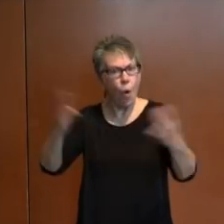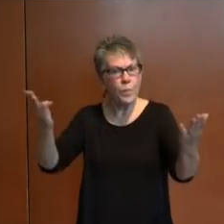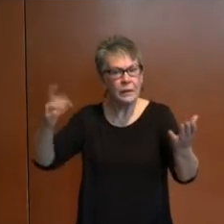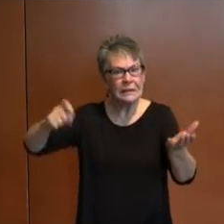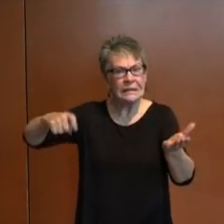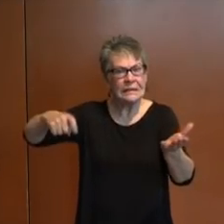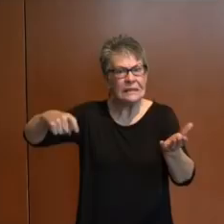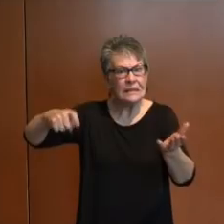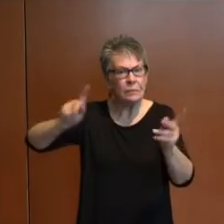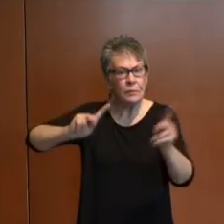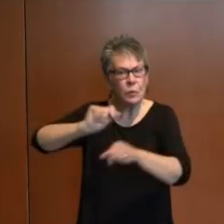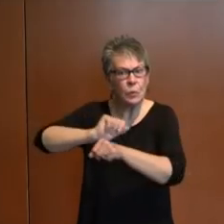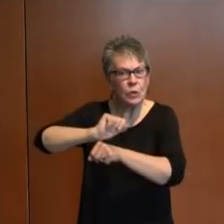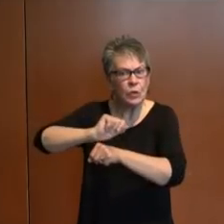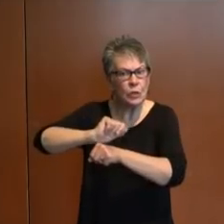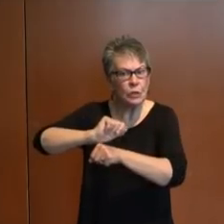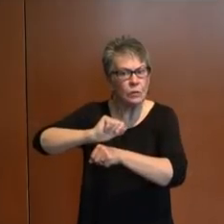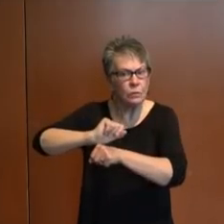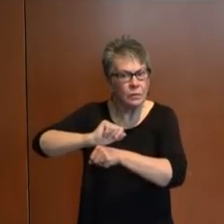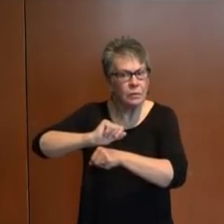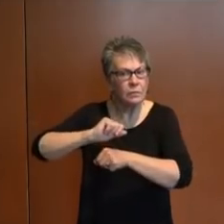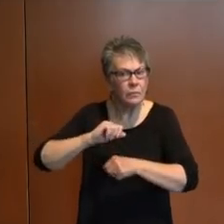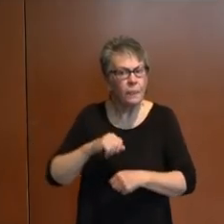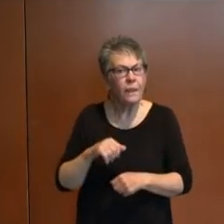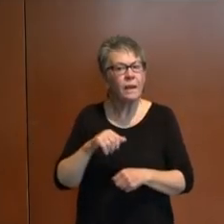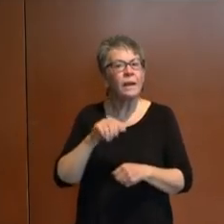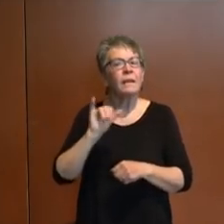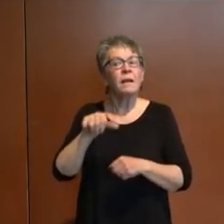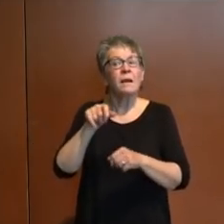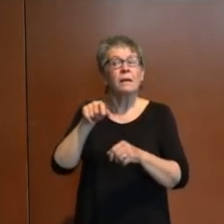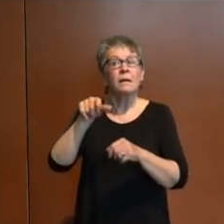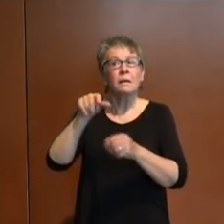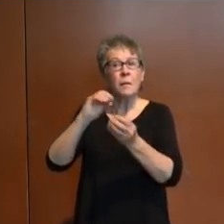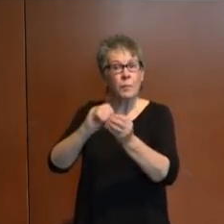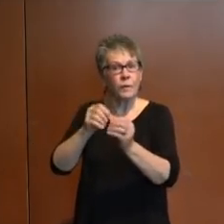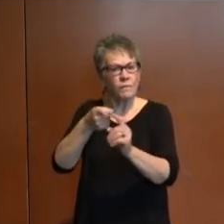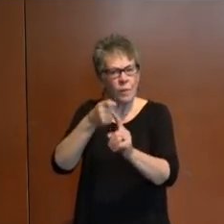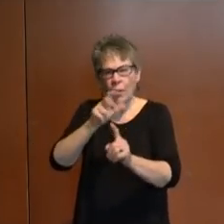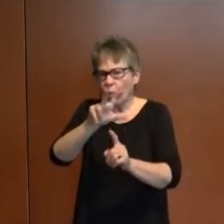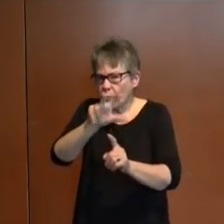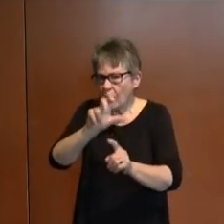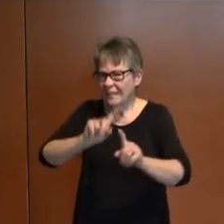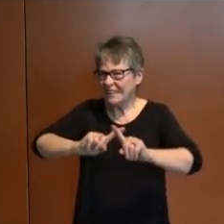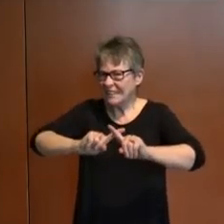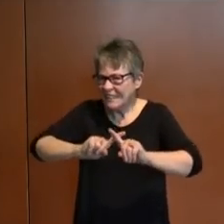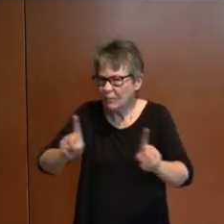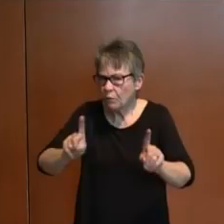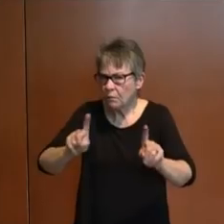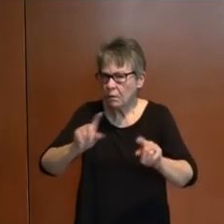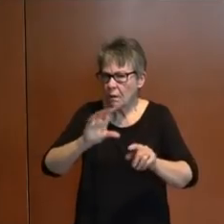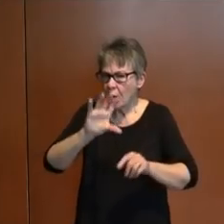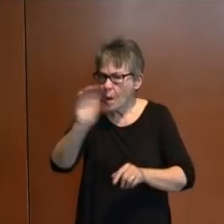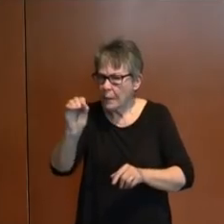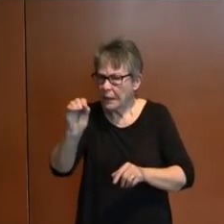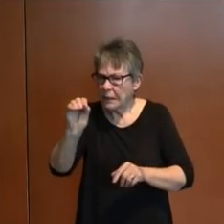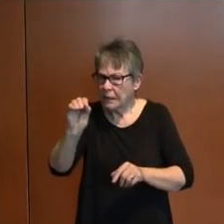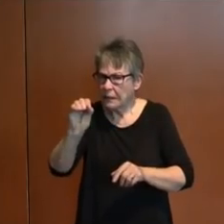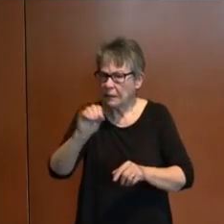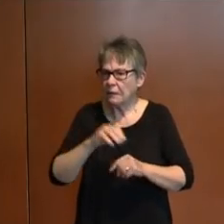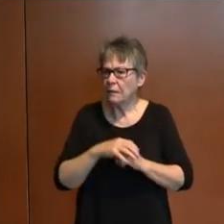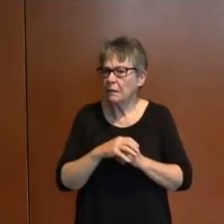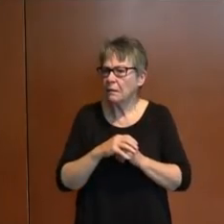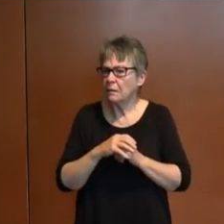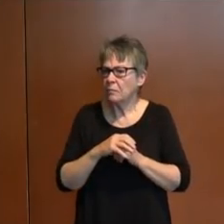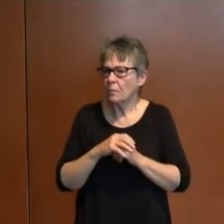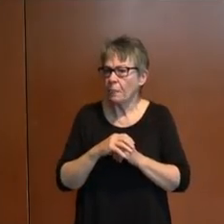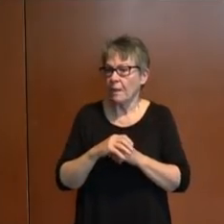35,000 job openings across 300 employers. Since we put it online Monday, which is only a few days ago, the jobs